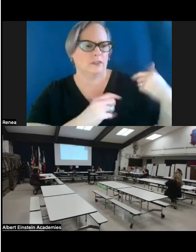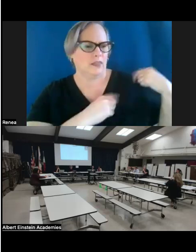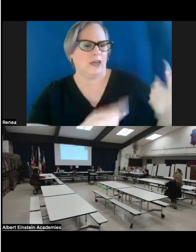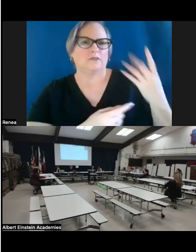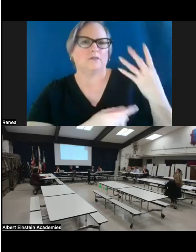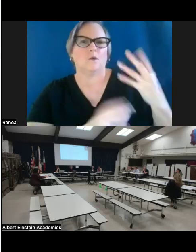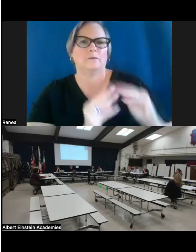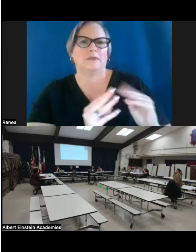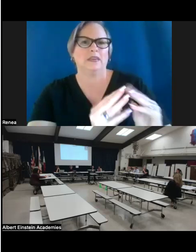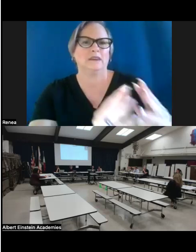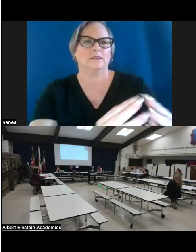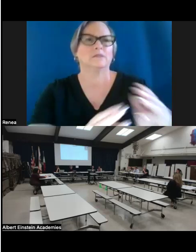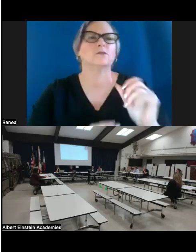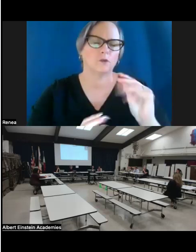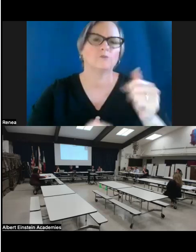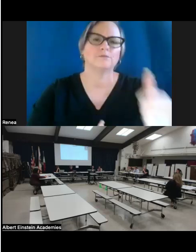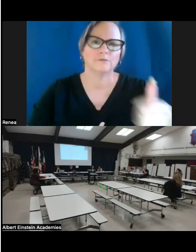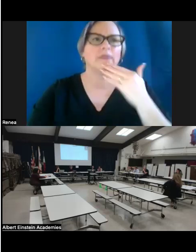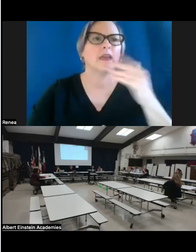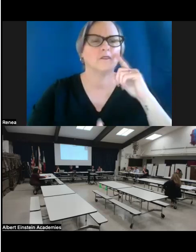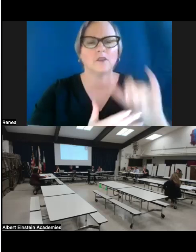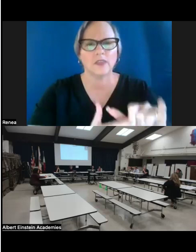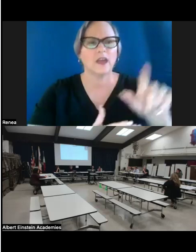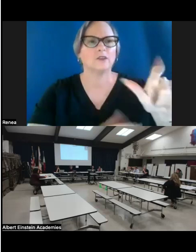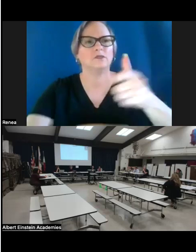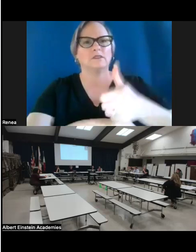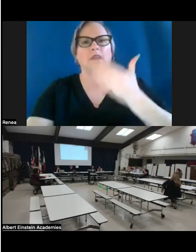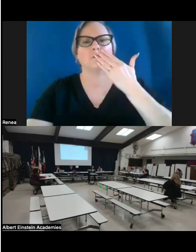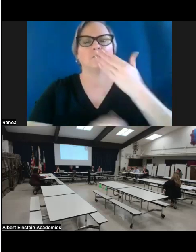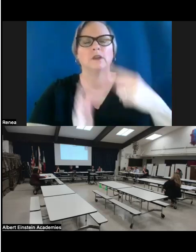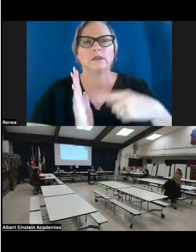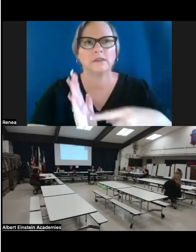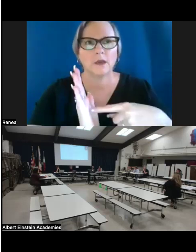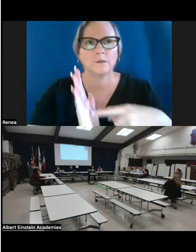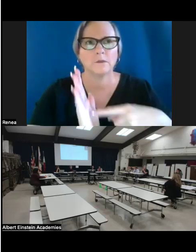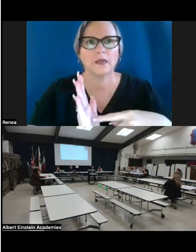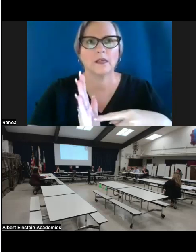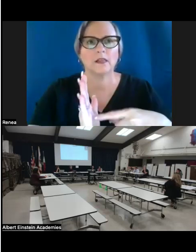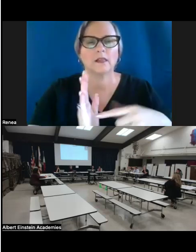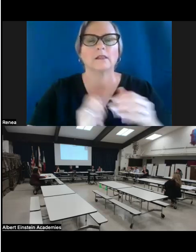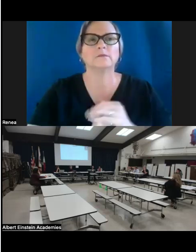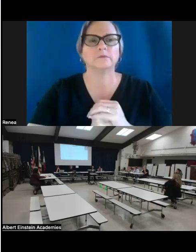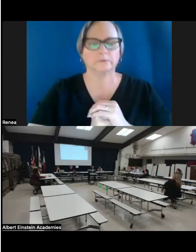and setting such a great example for the DLAC committee as far as what we can do too,